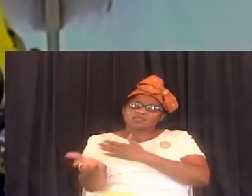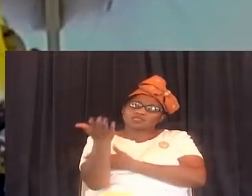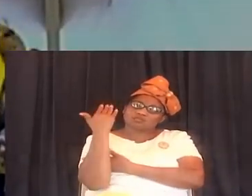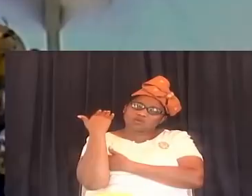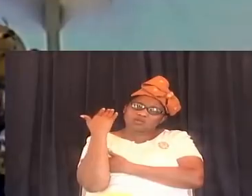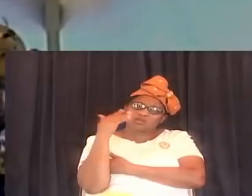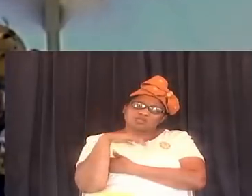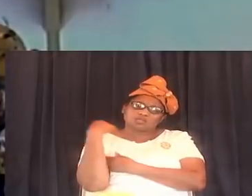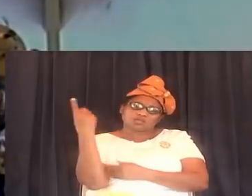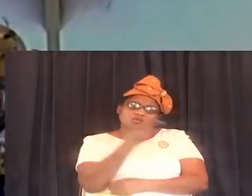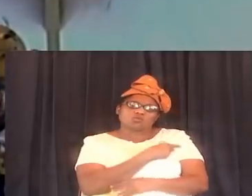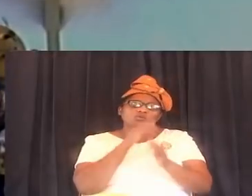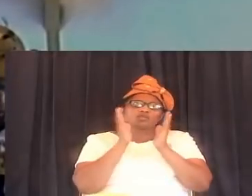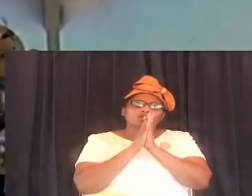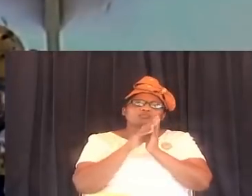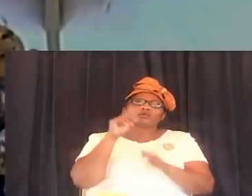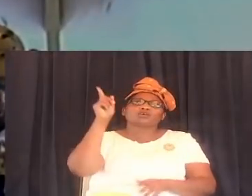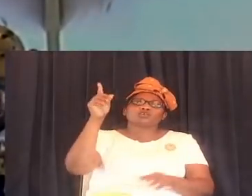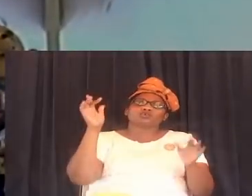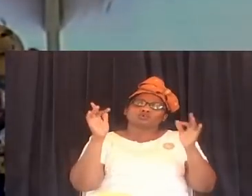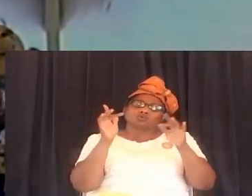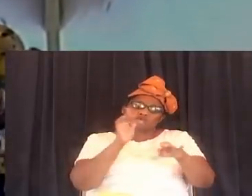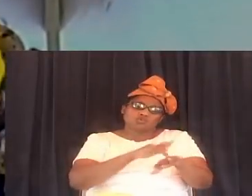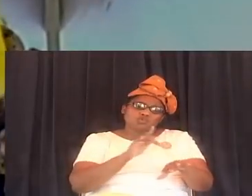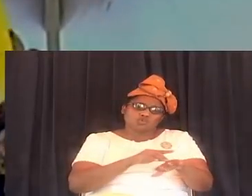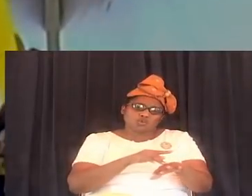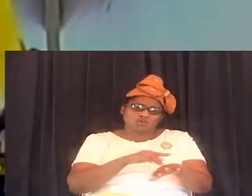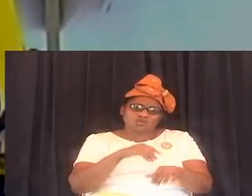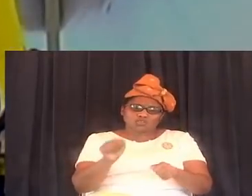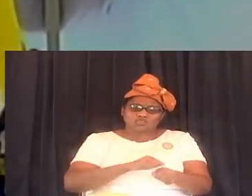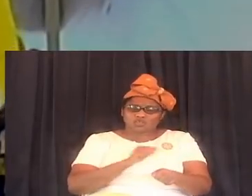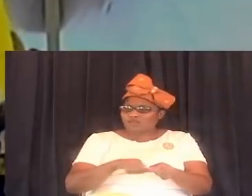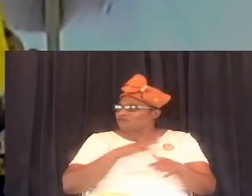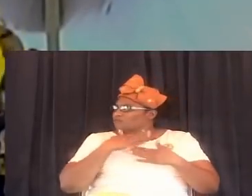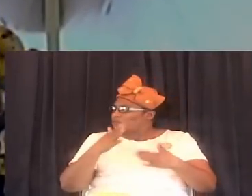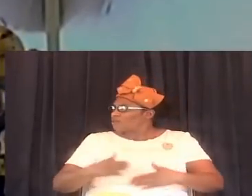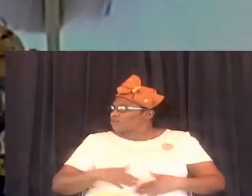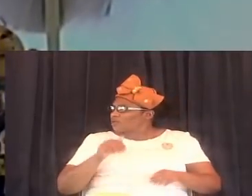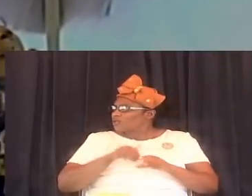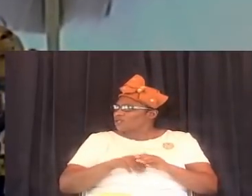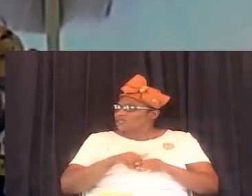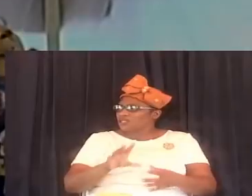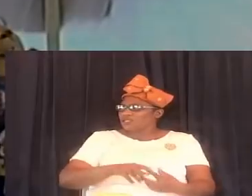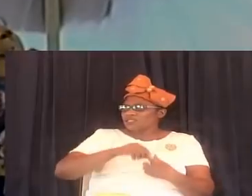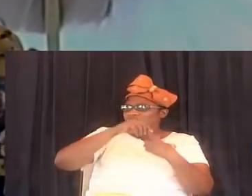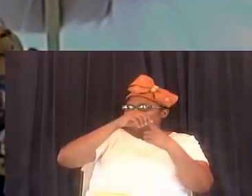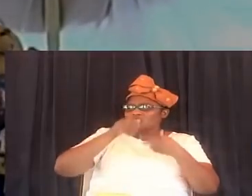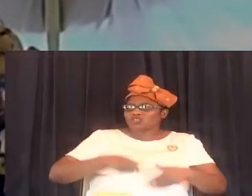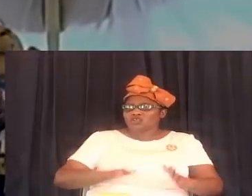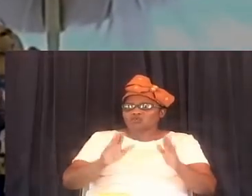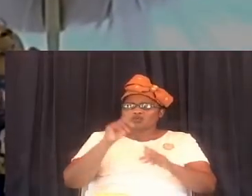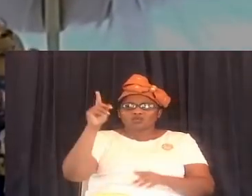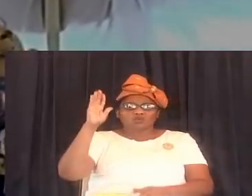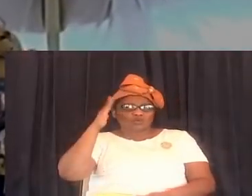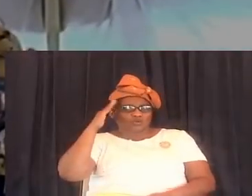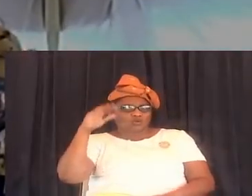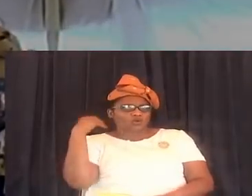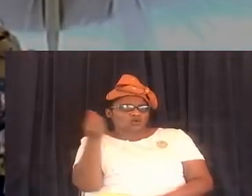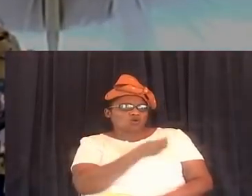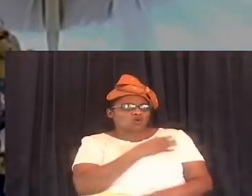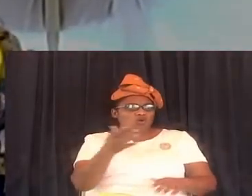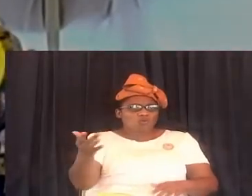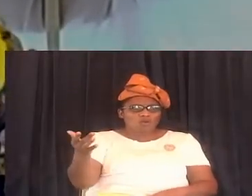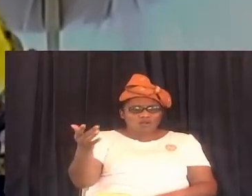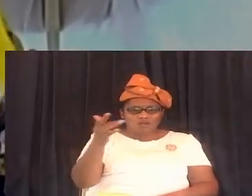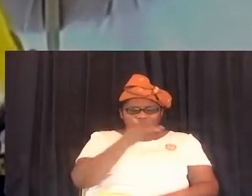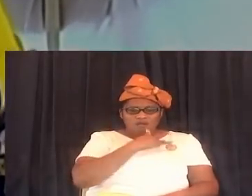now, oh God, to touch each one in a special way, mighty God. You know her heart and mind. You know the desire